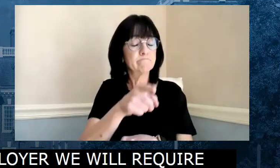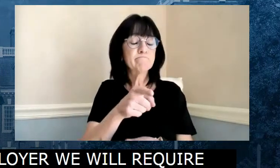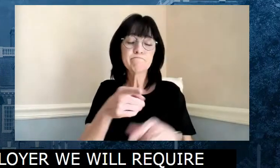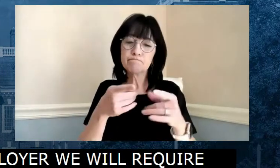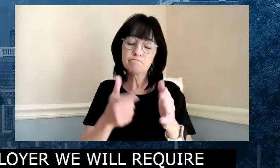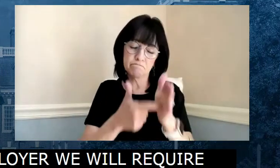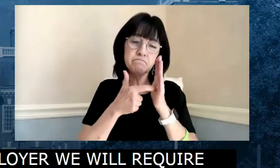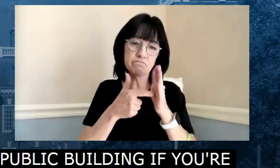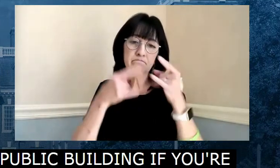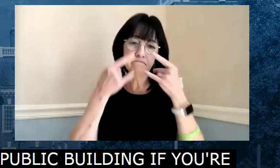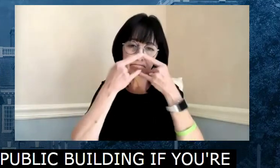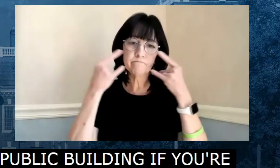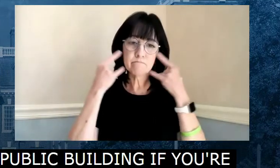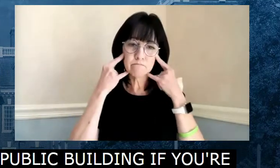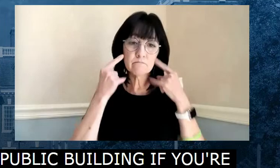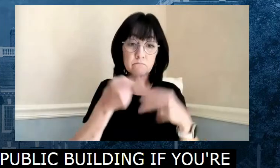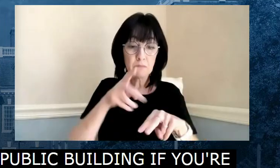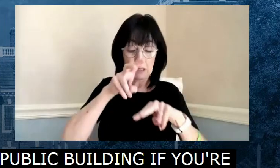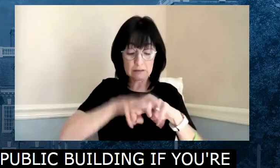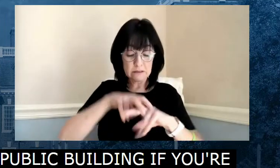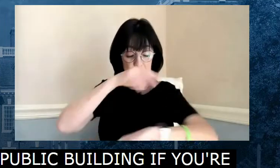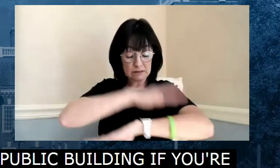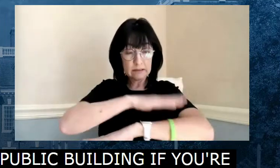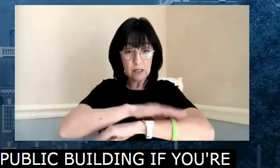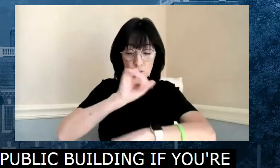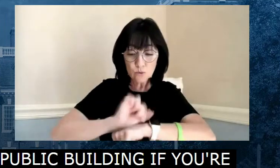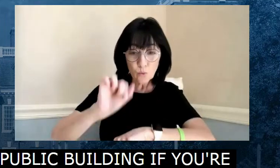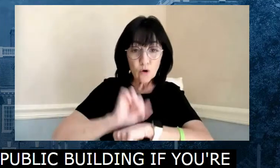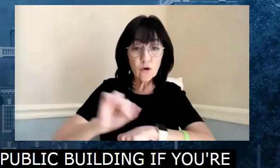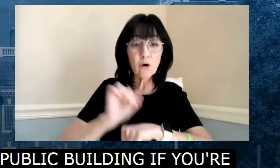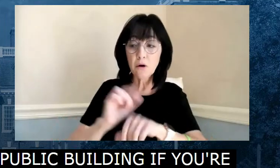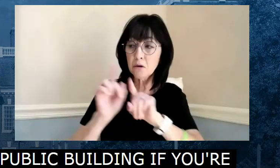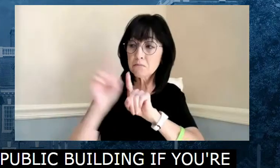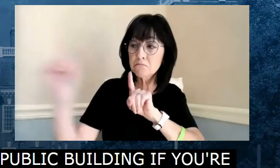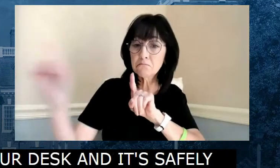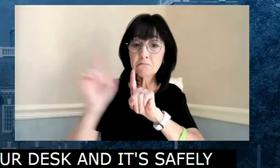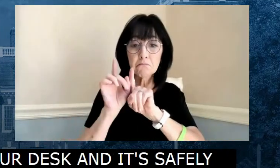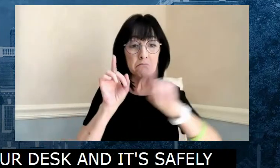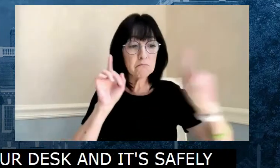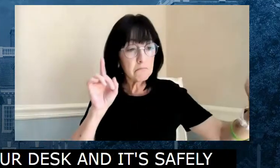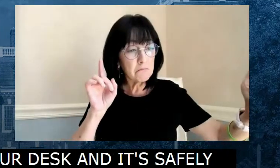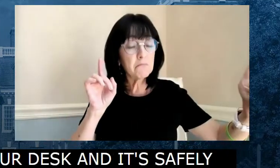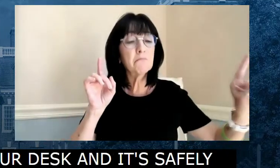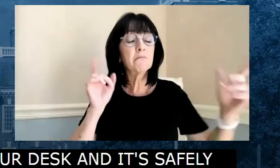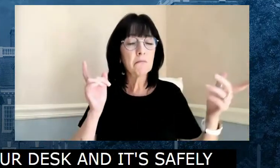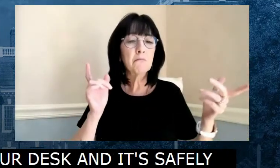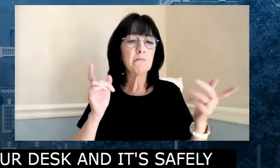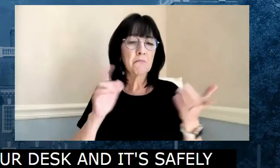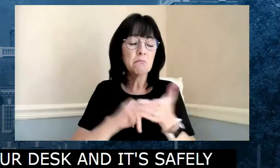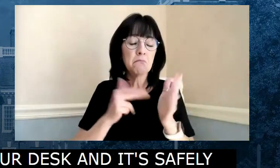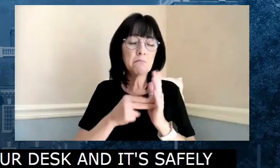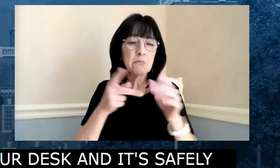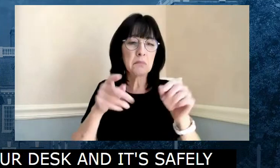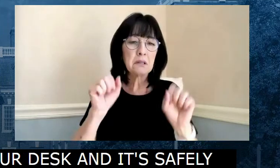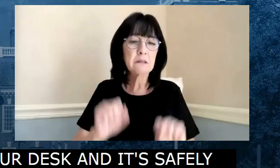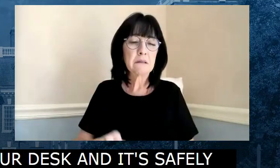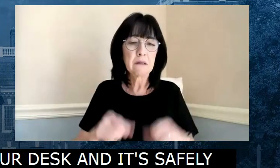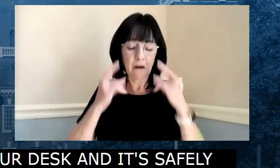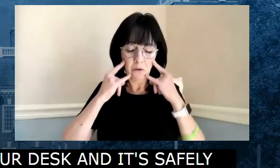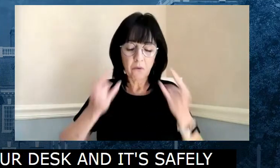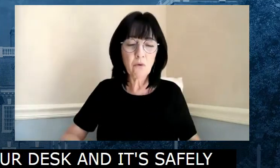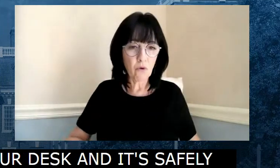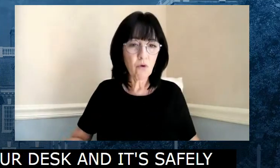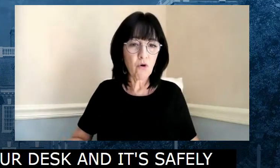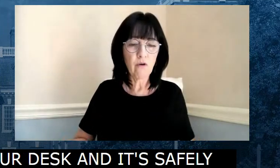safely socially distanced, et cetera. And I know we'll be working with a lot of employers trying to figure that out